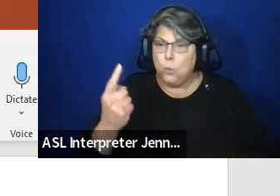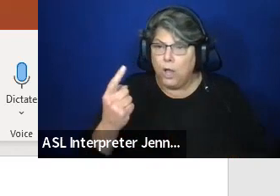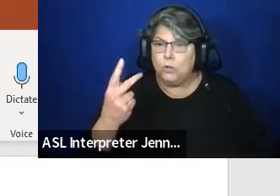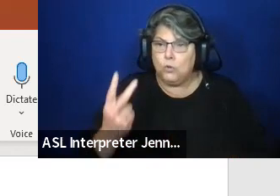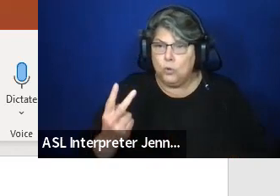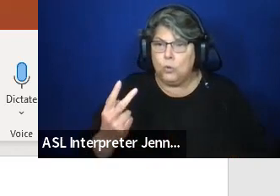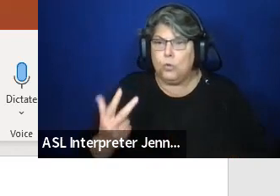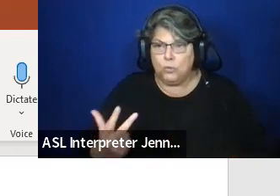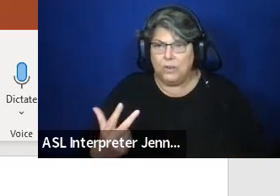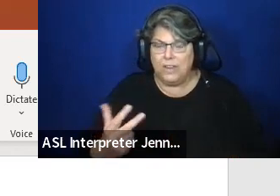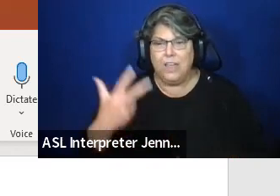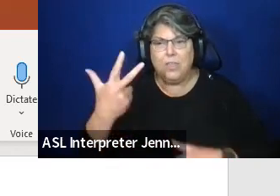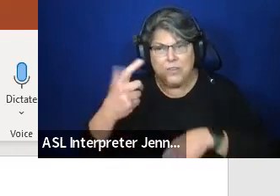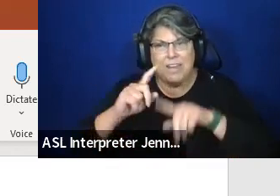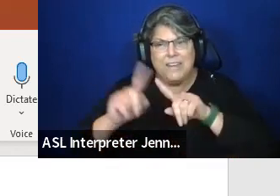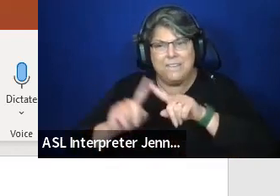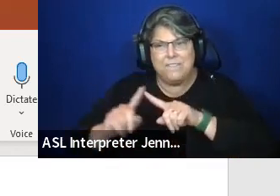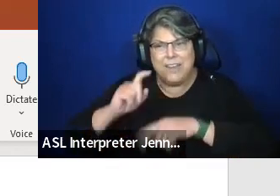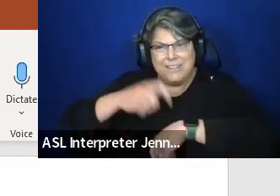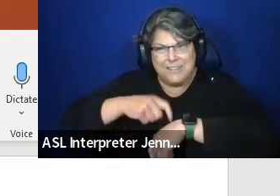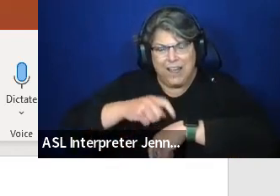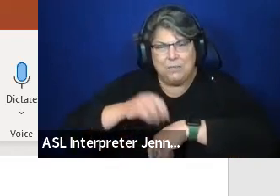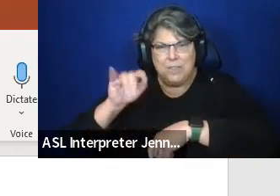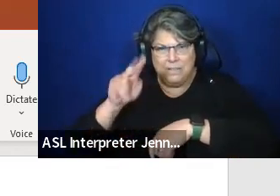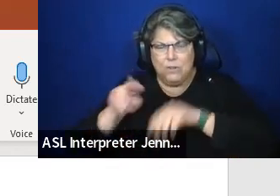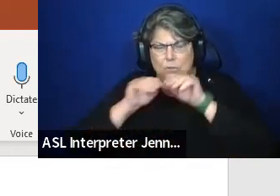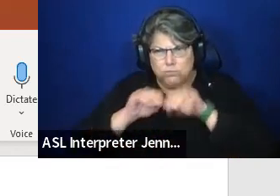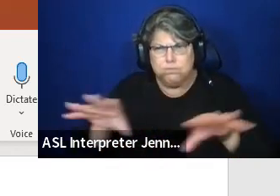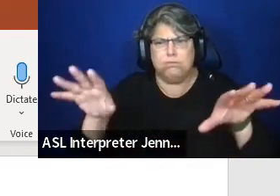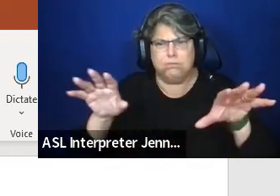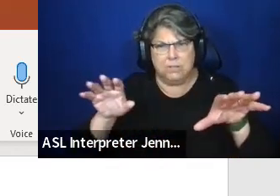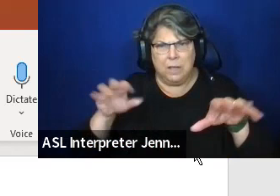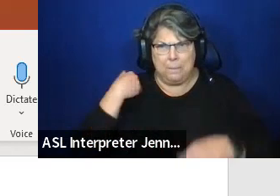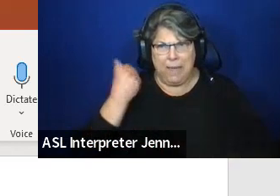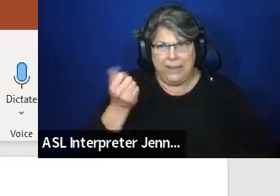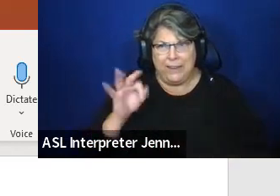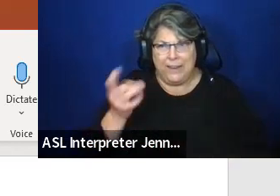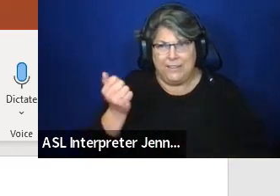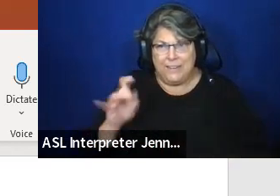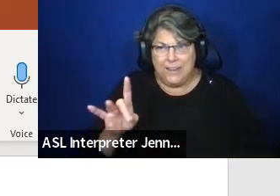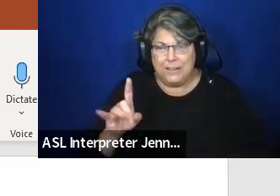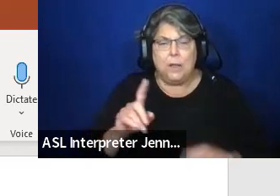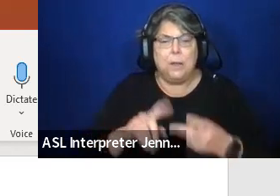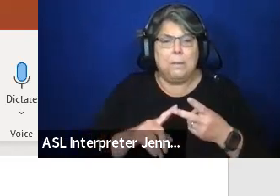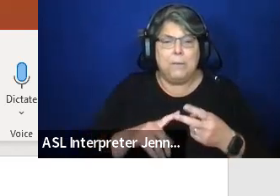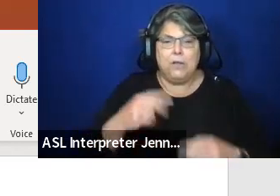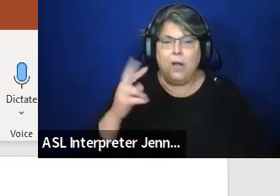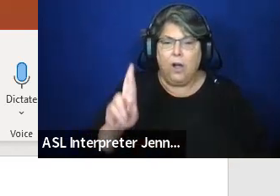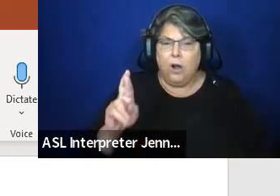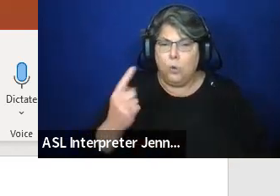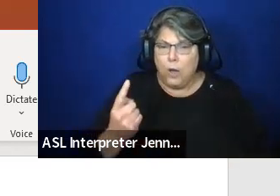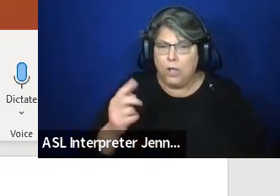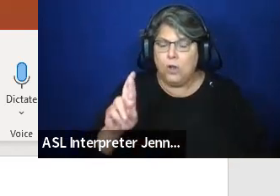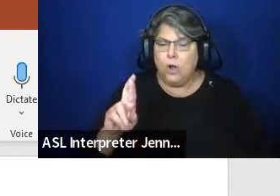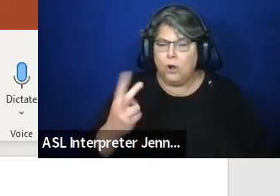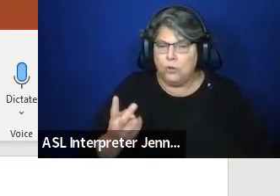waves that happened in 1 year of the novel influenza virus in 1918. But R1, R2, and R3, those other spikes, those